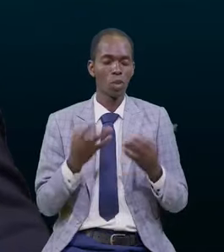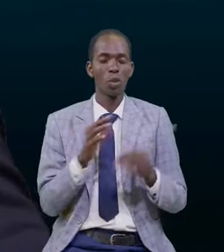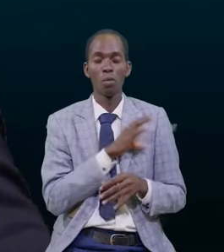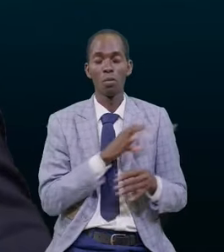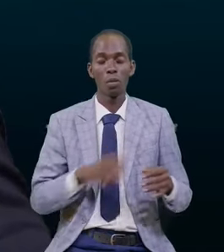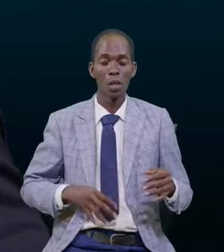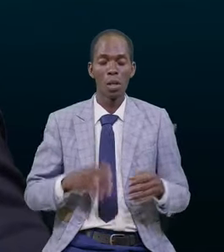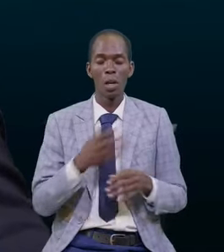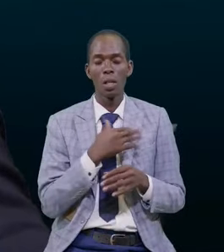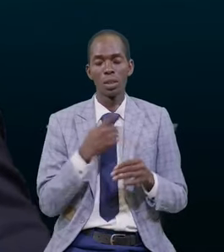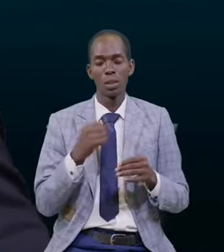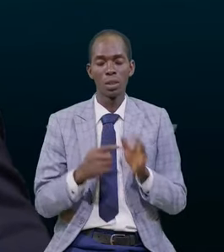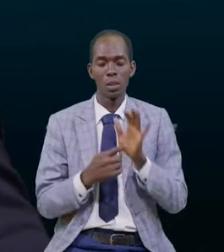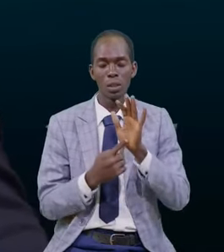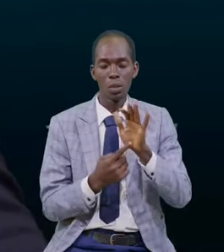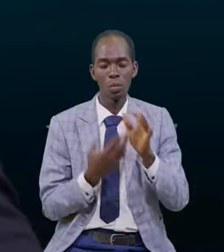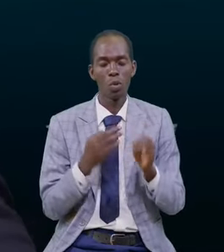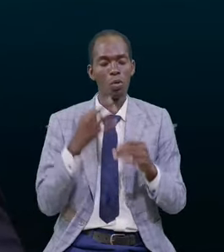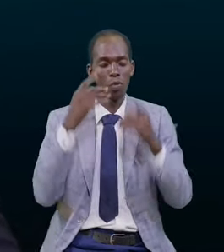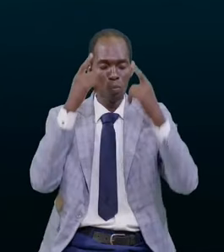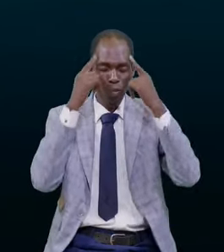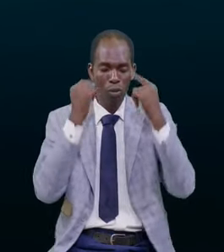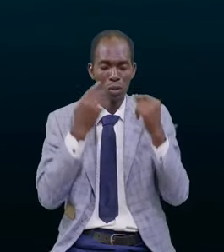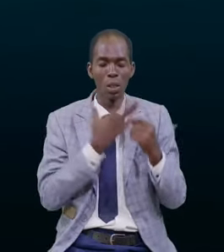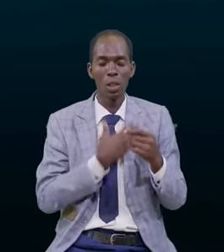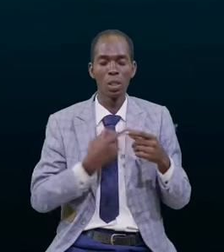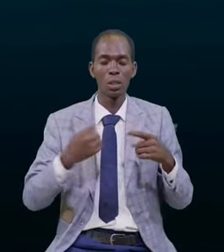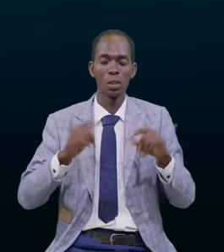end talk to the Lord